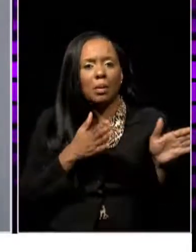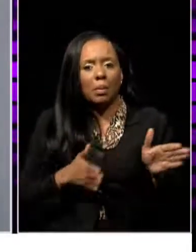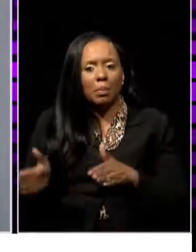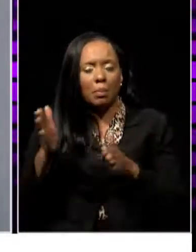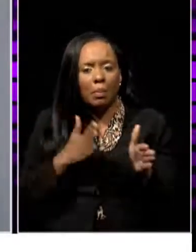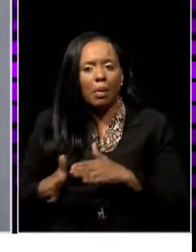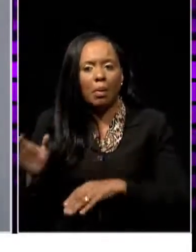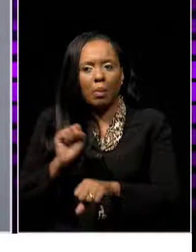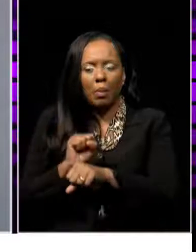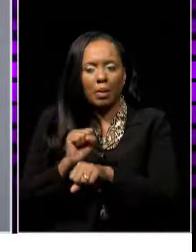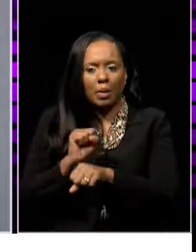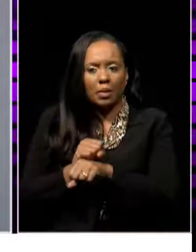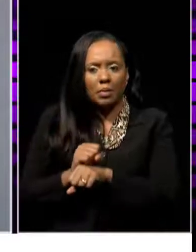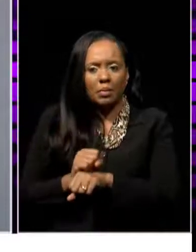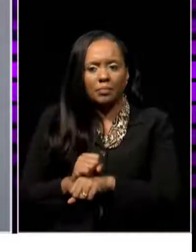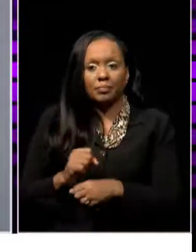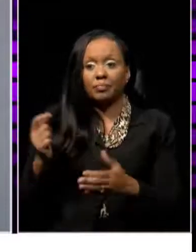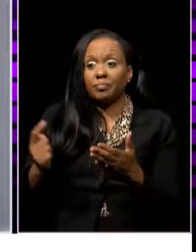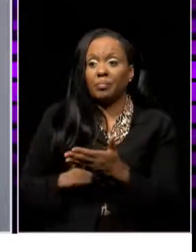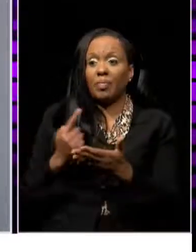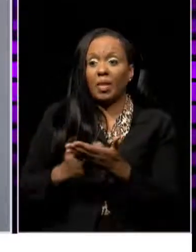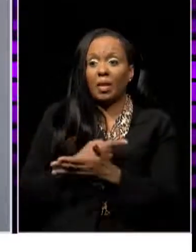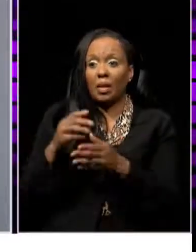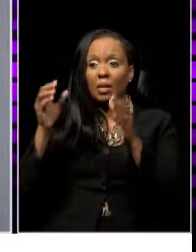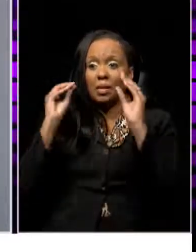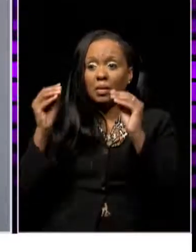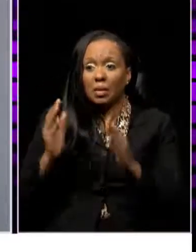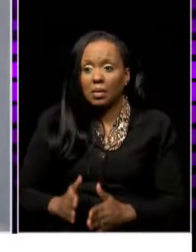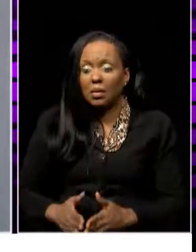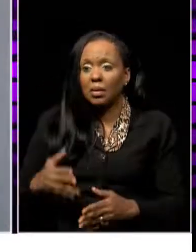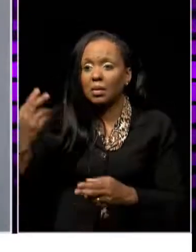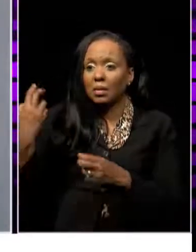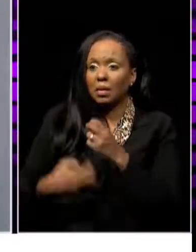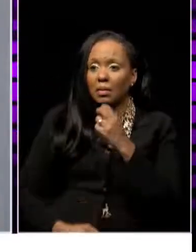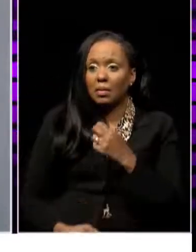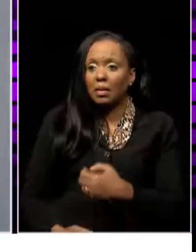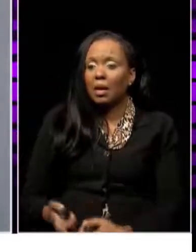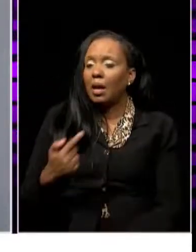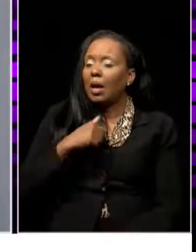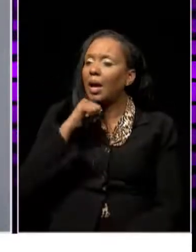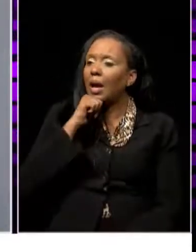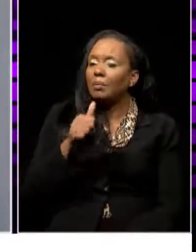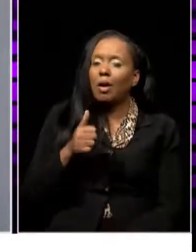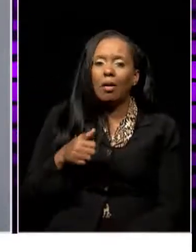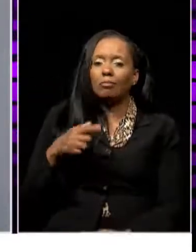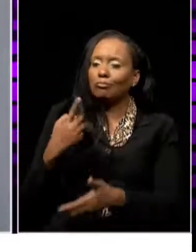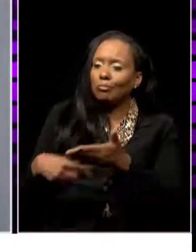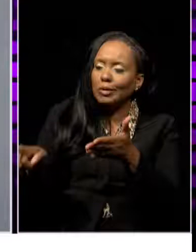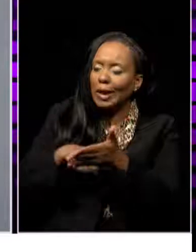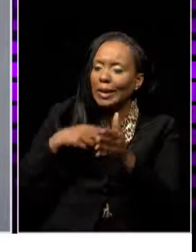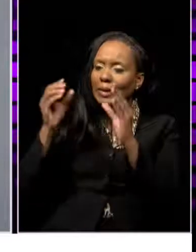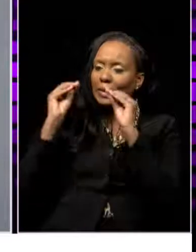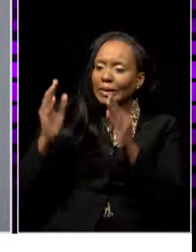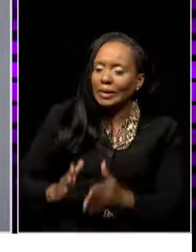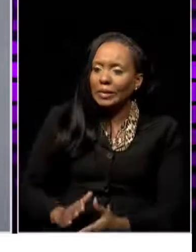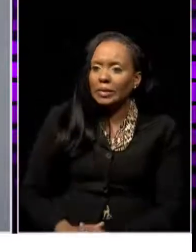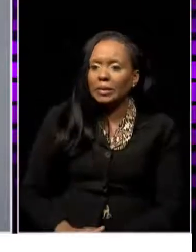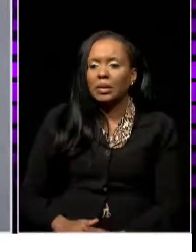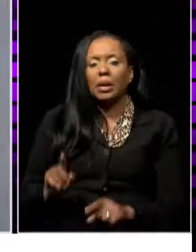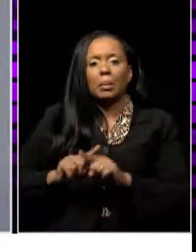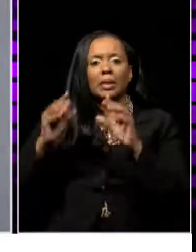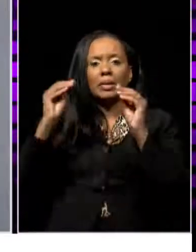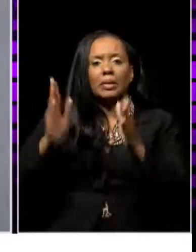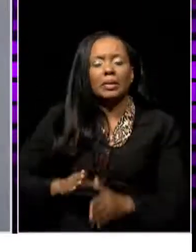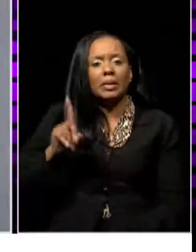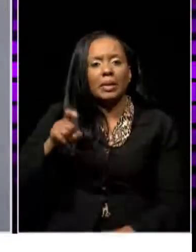teachers may find a lot of difficulty with. And I'm not knocking you teachers. You're my people. I'm not knocking you. But a lot of teachers need to plan.